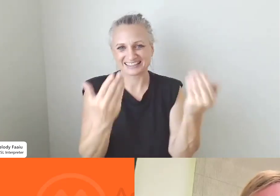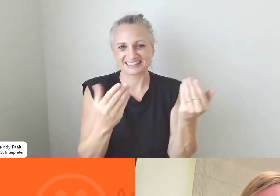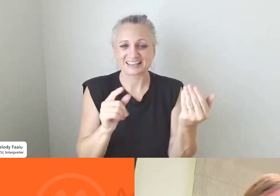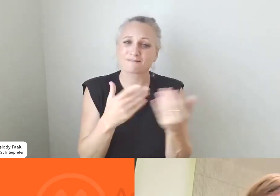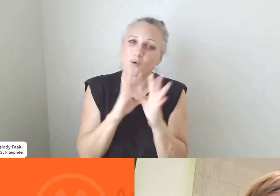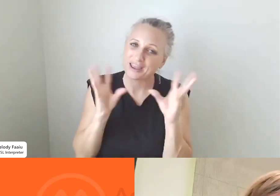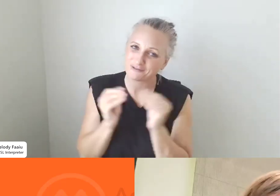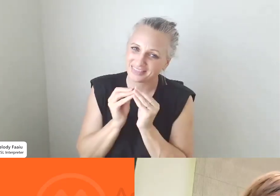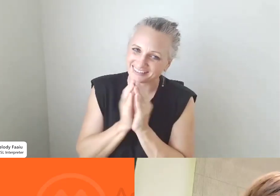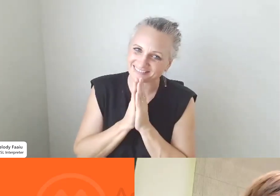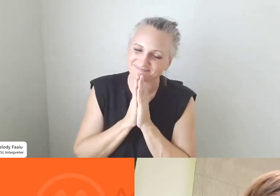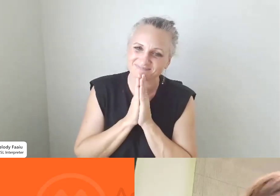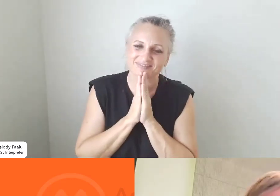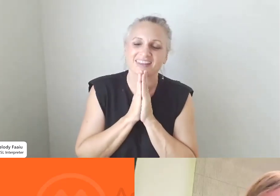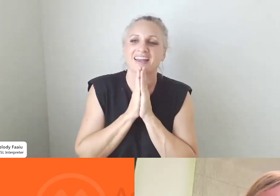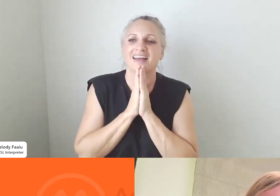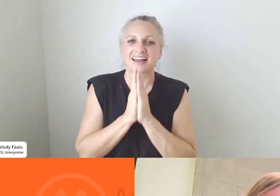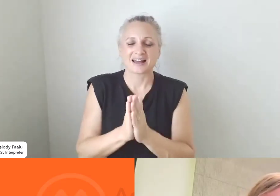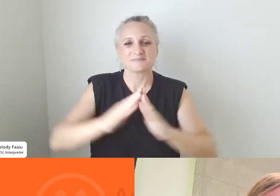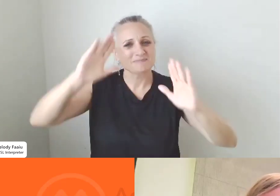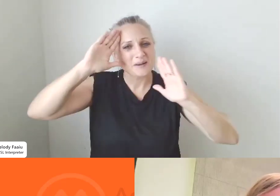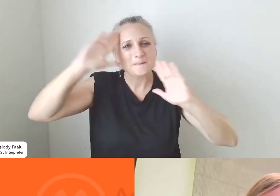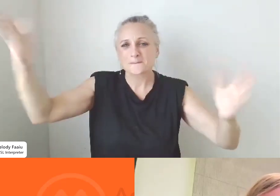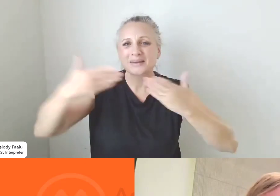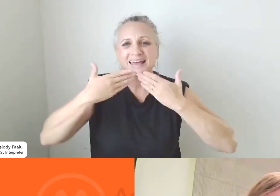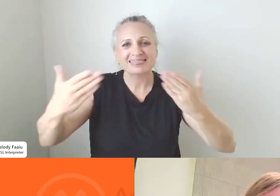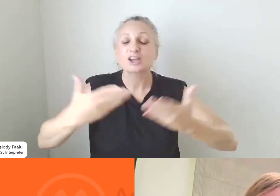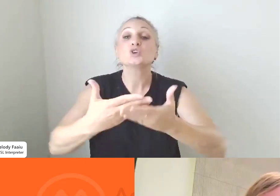everything. Ngā mihi nui,